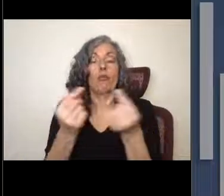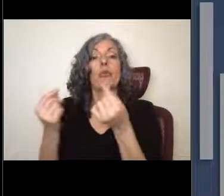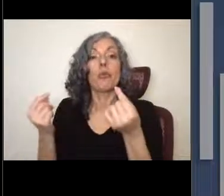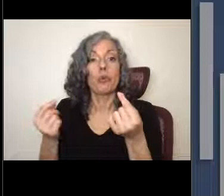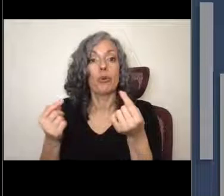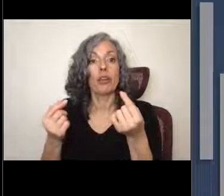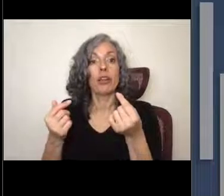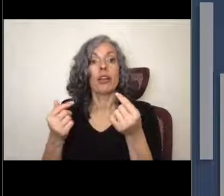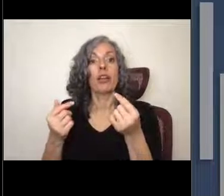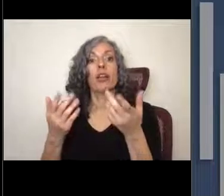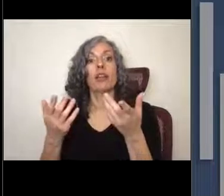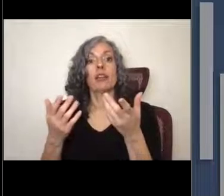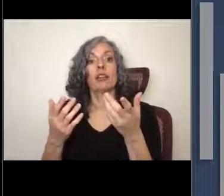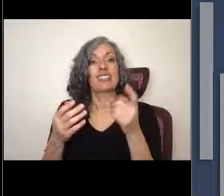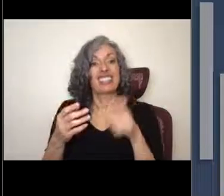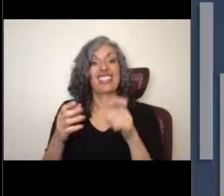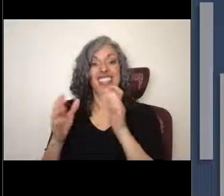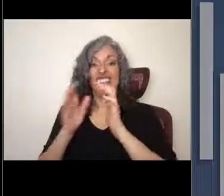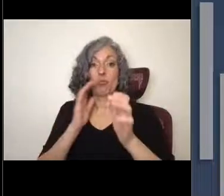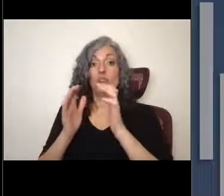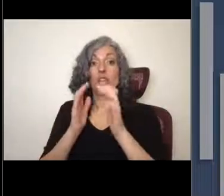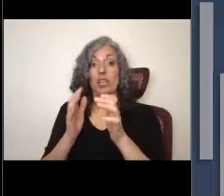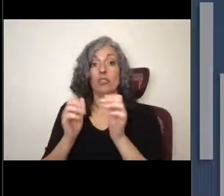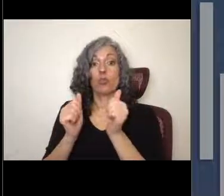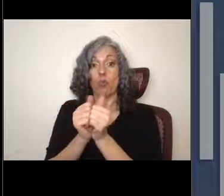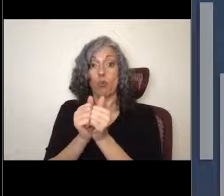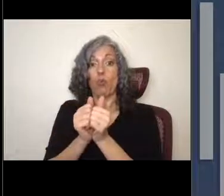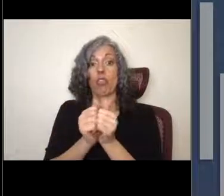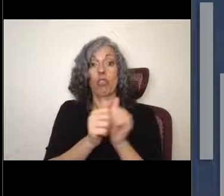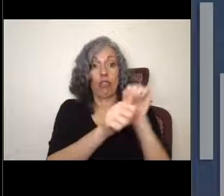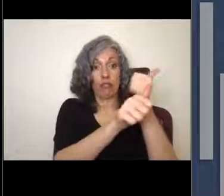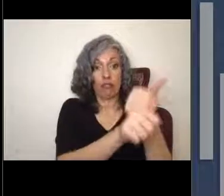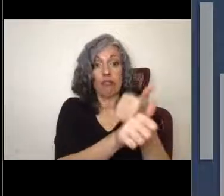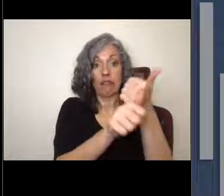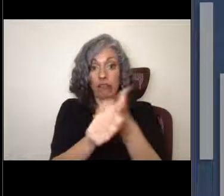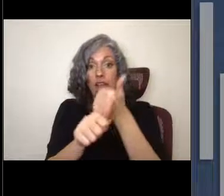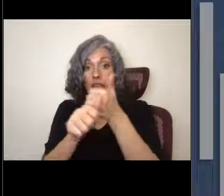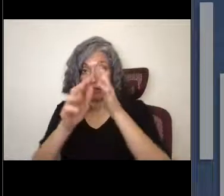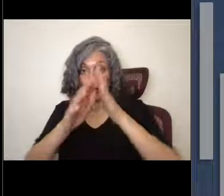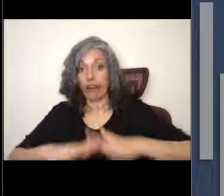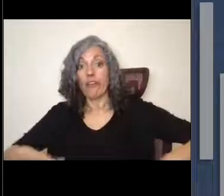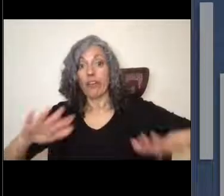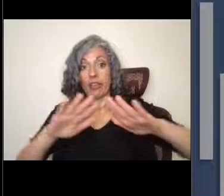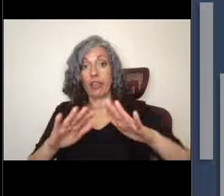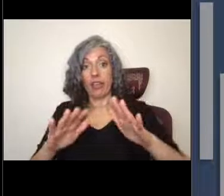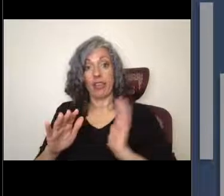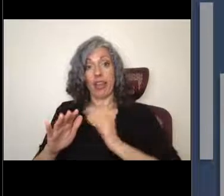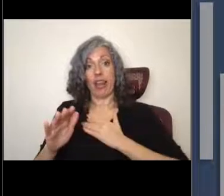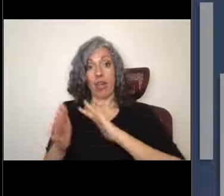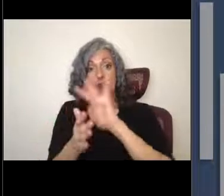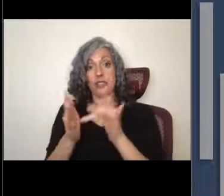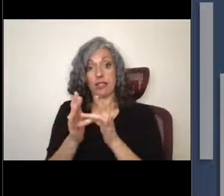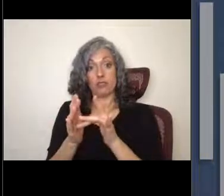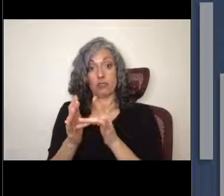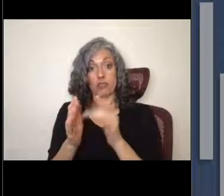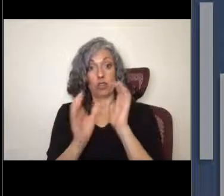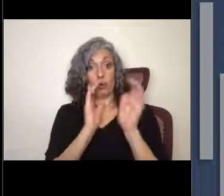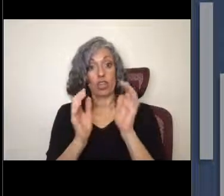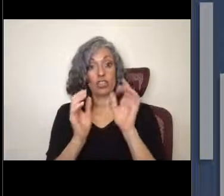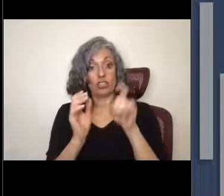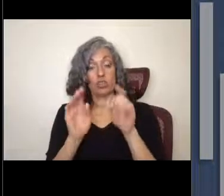and in-time communication between the sites and our traffic management center. So now that you have